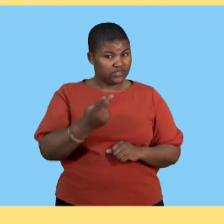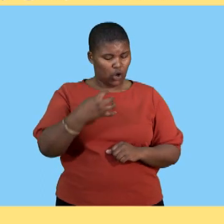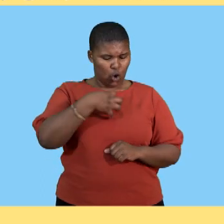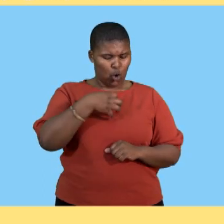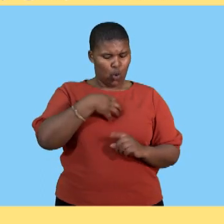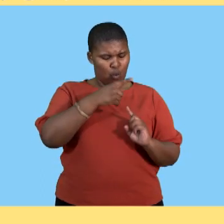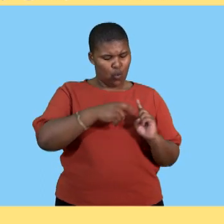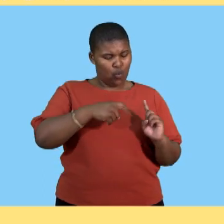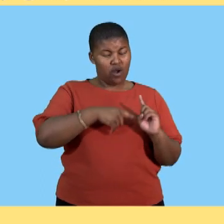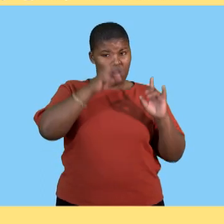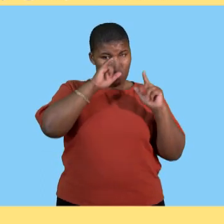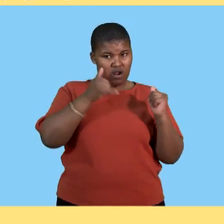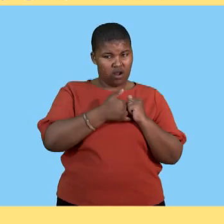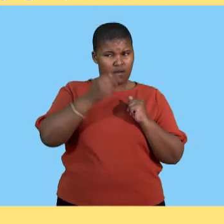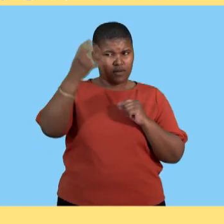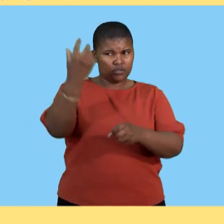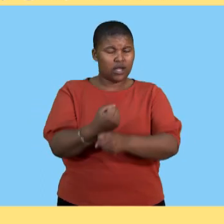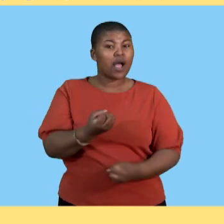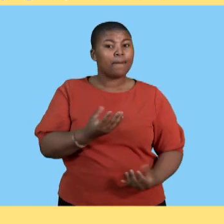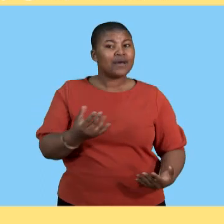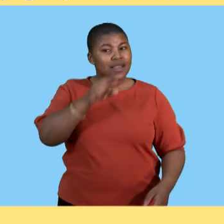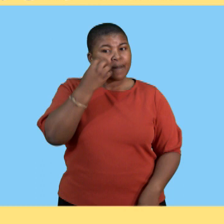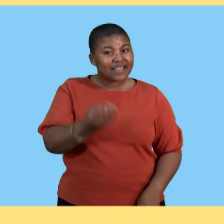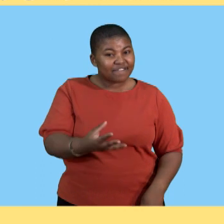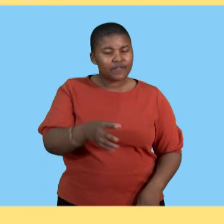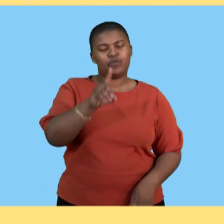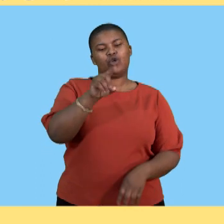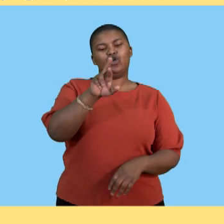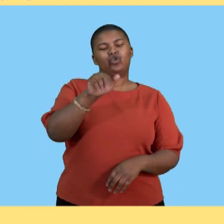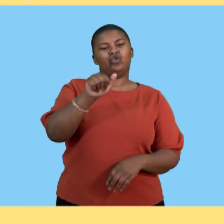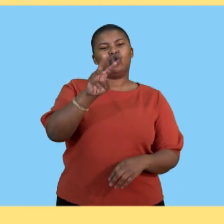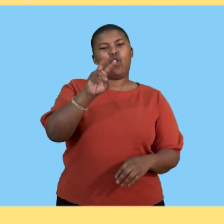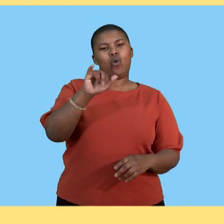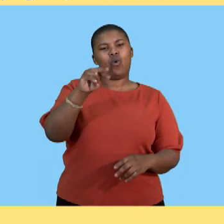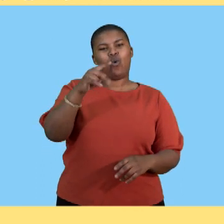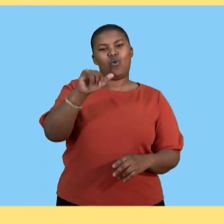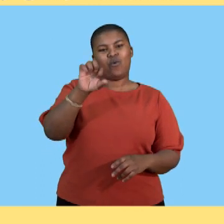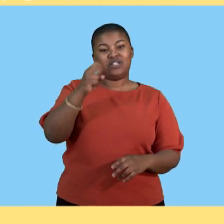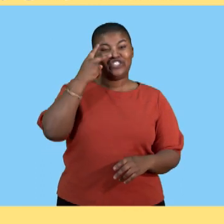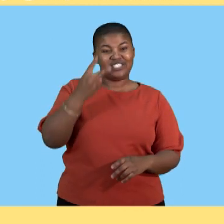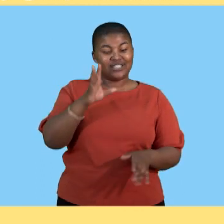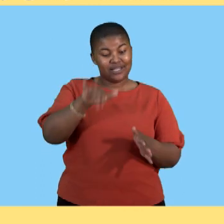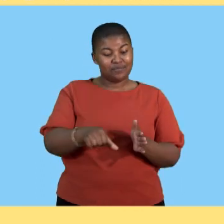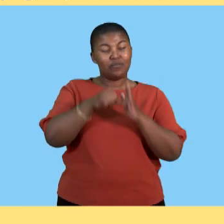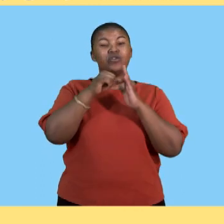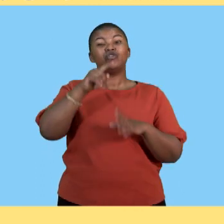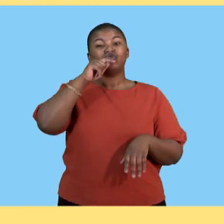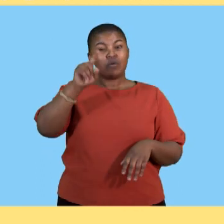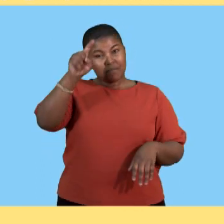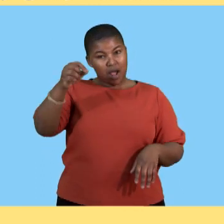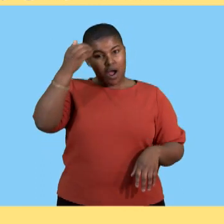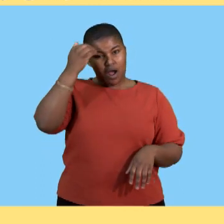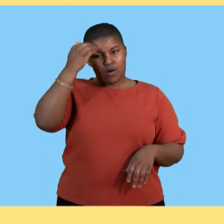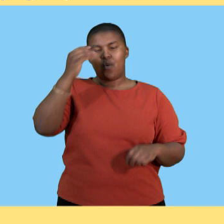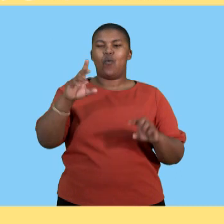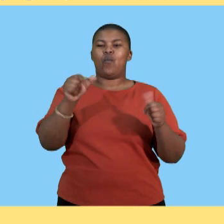takes goods, we call that drawings. We call that drawings. It is very important that we